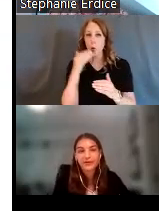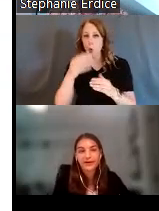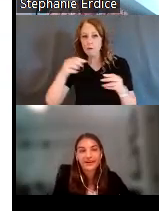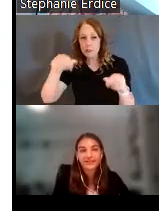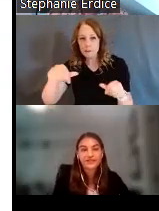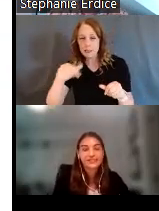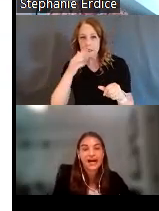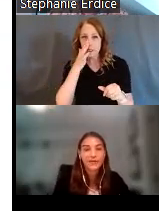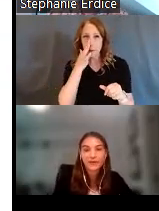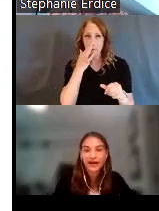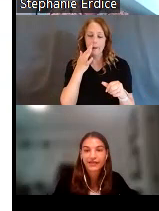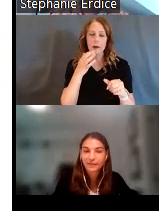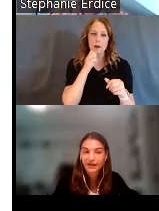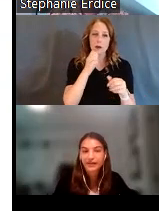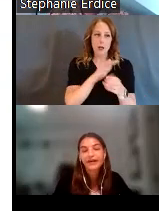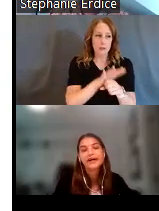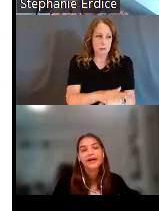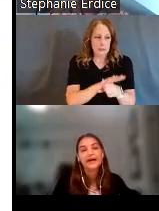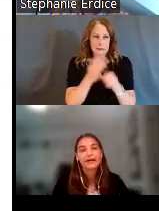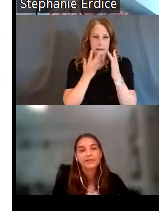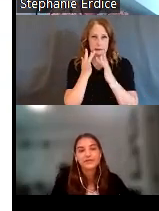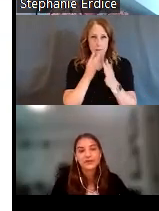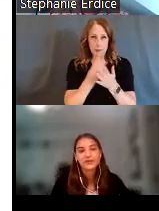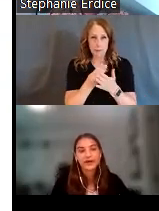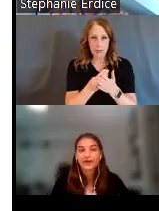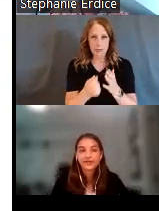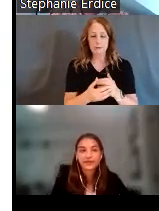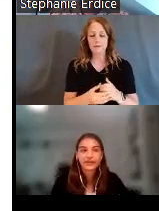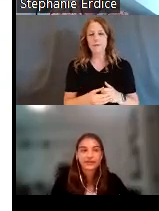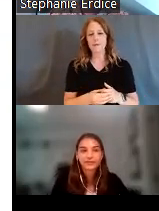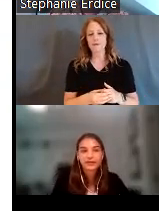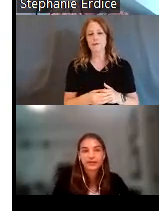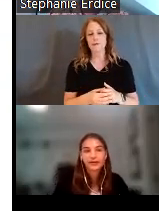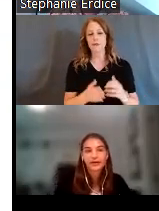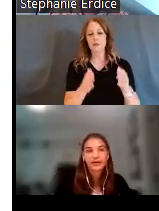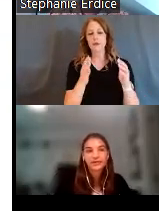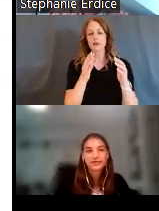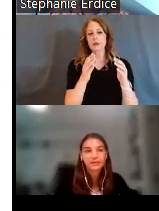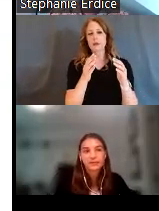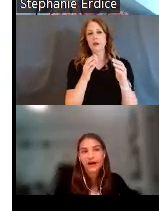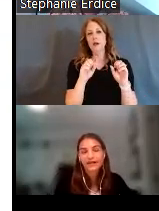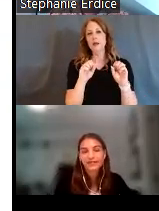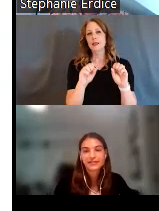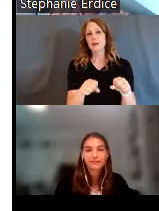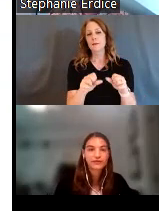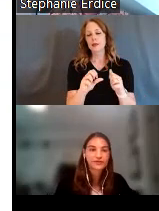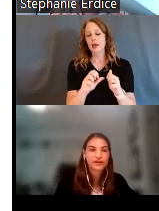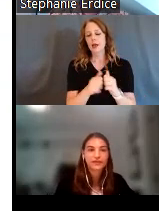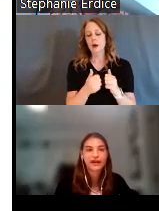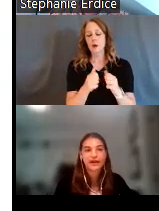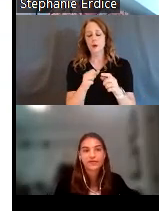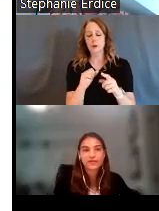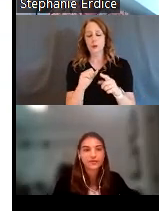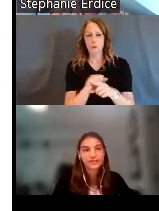sure that you are not stressed out by your money. And it also can be a way to practice